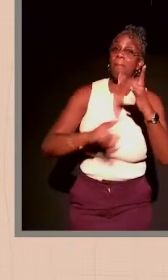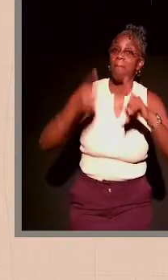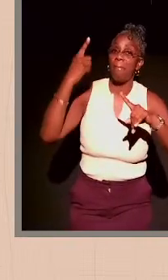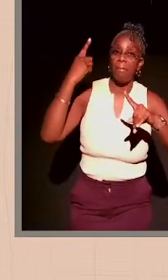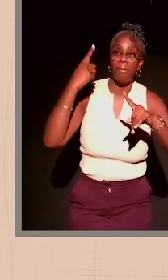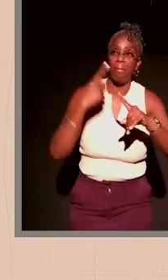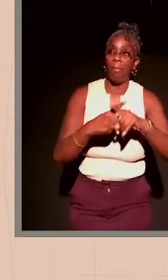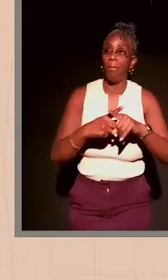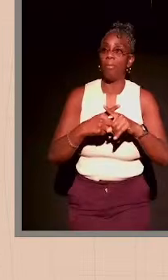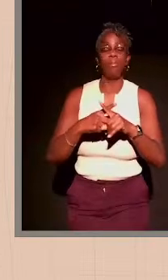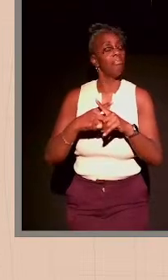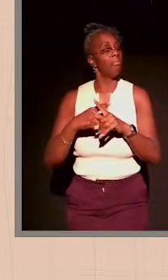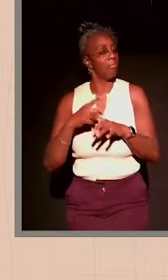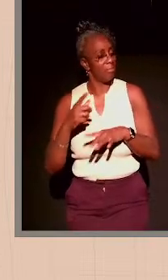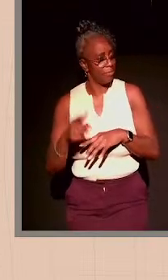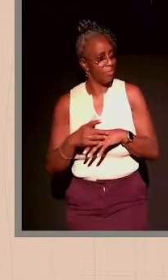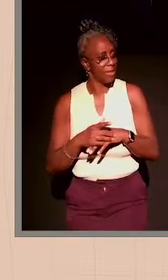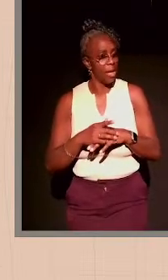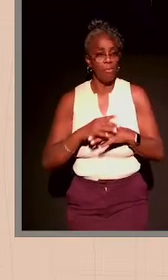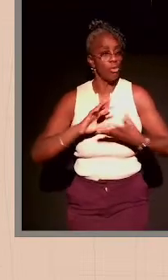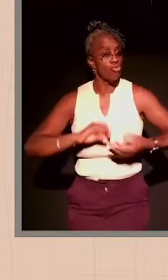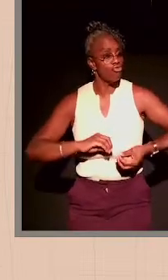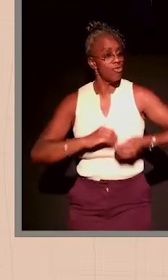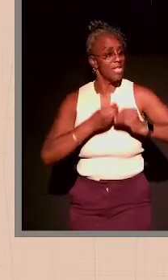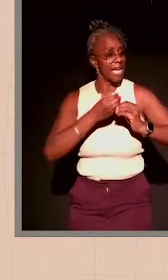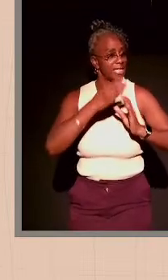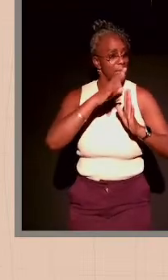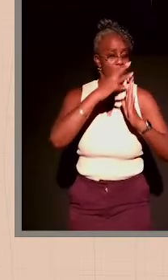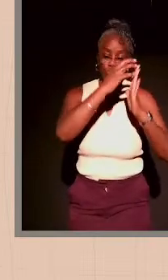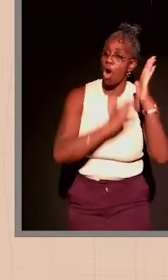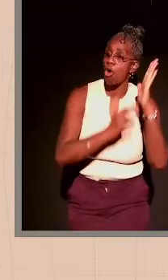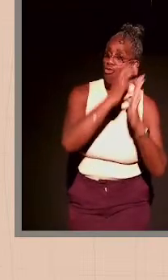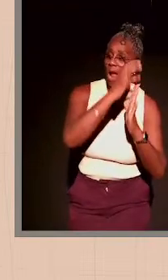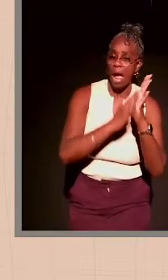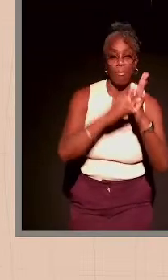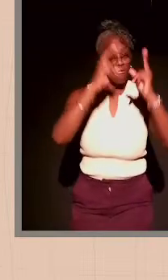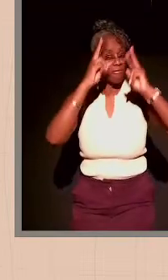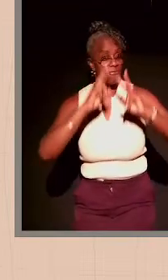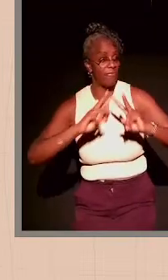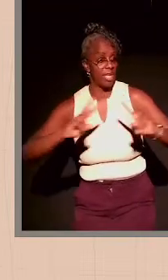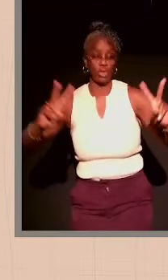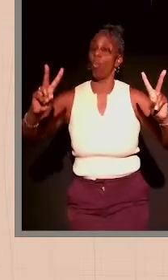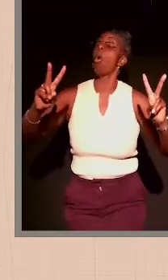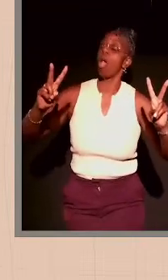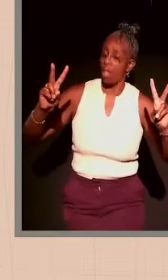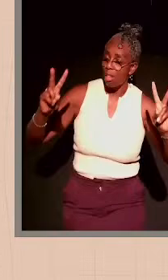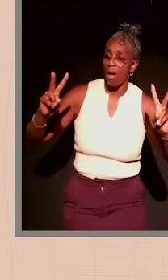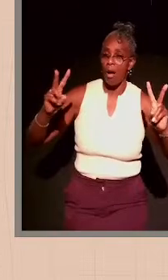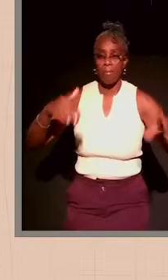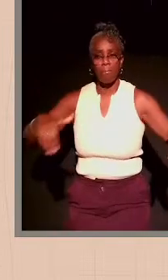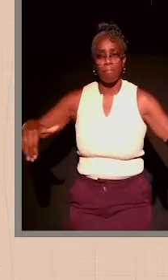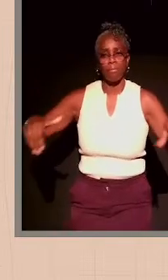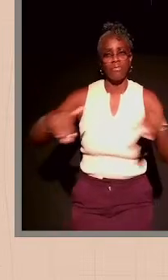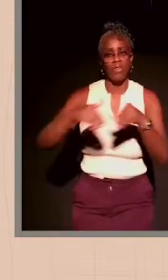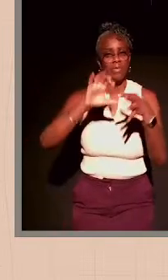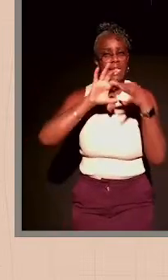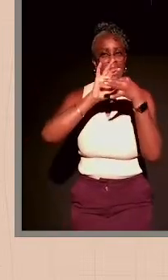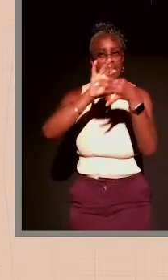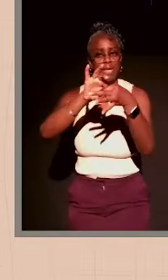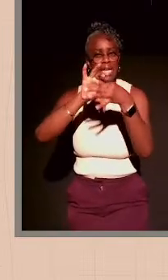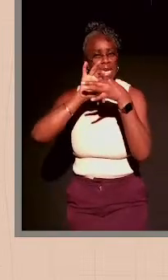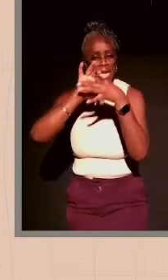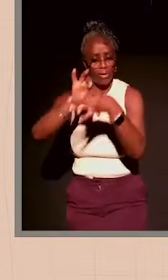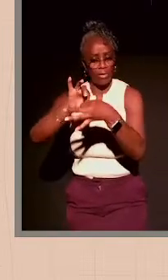Max is a visual programming environment that involves the connection